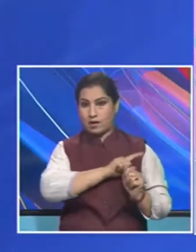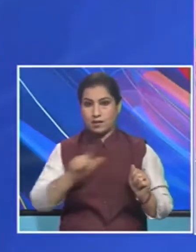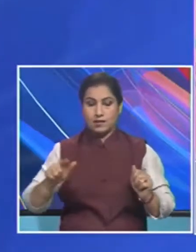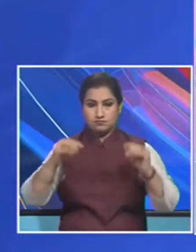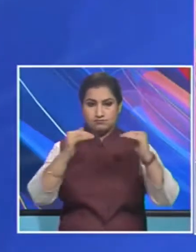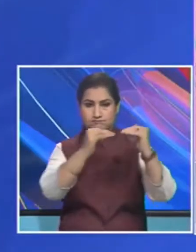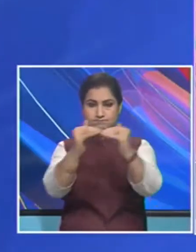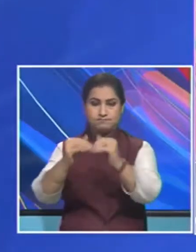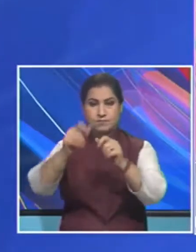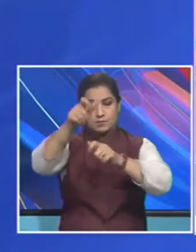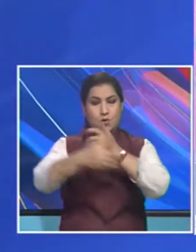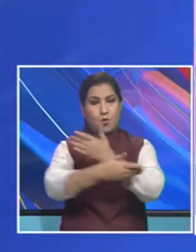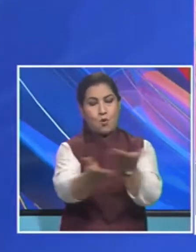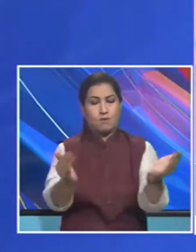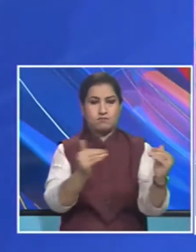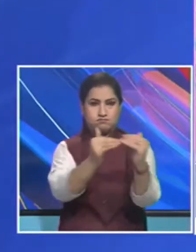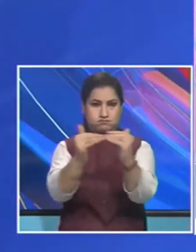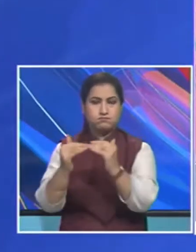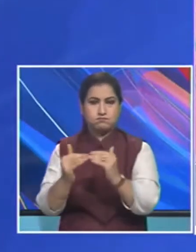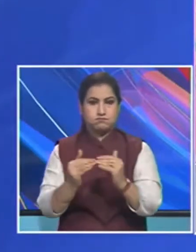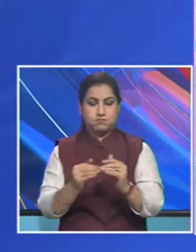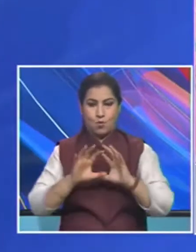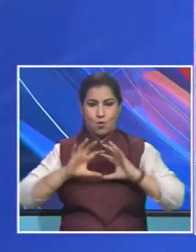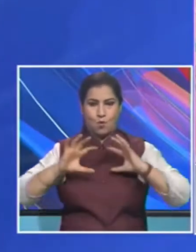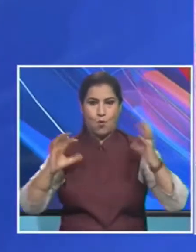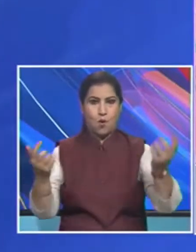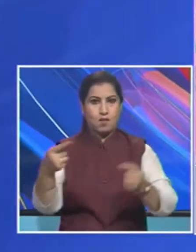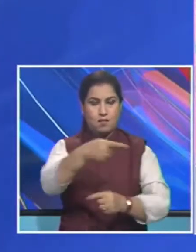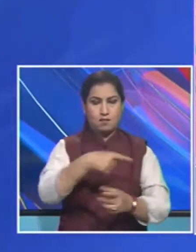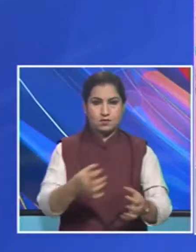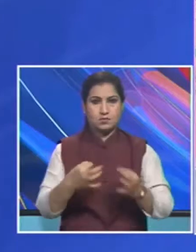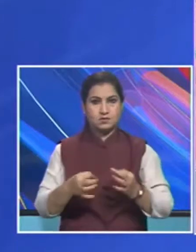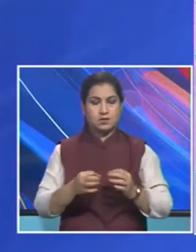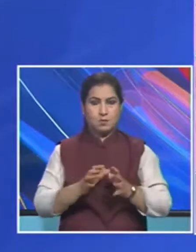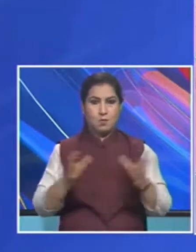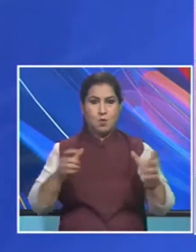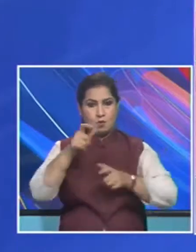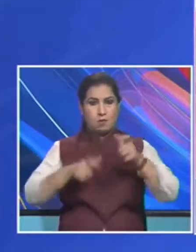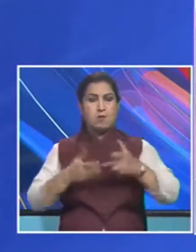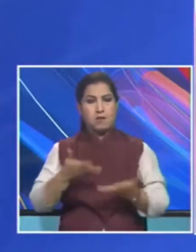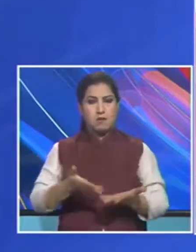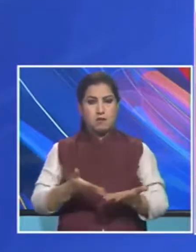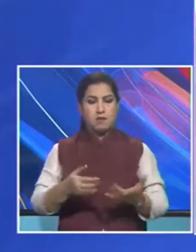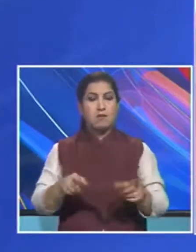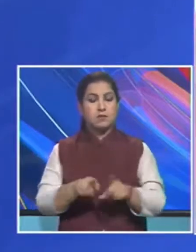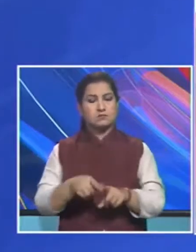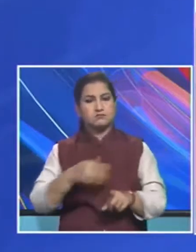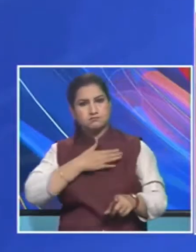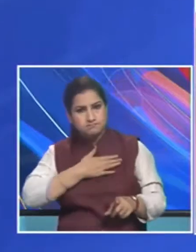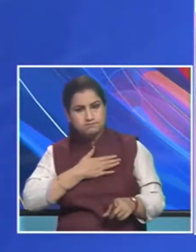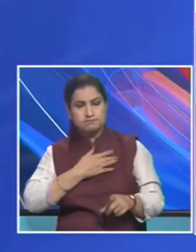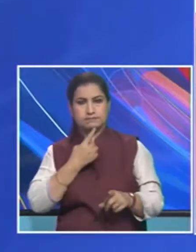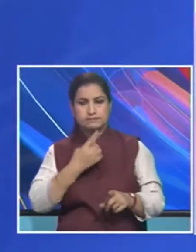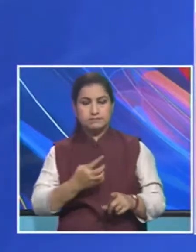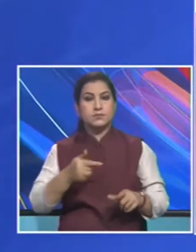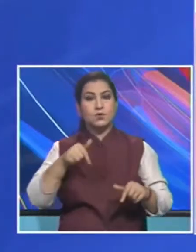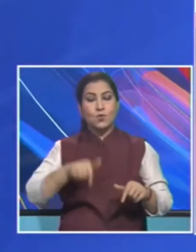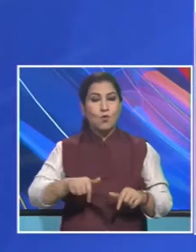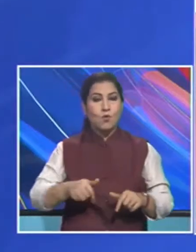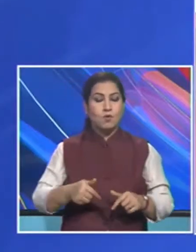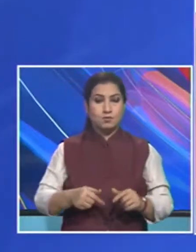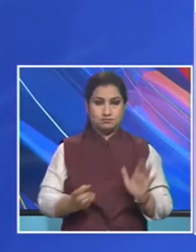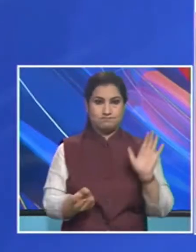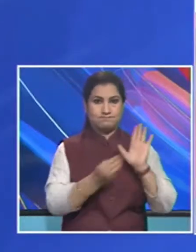with specific legislative and judicial and financial powers, among many others, to ensure that the sanctity